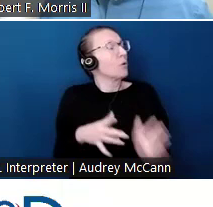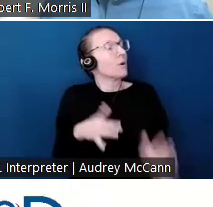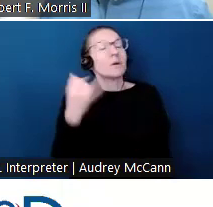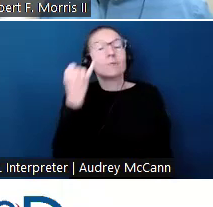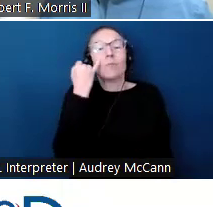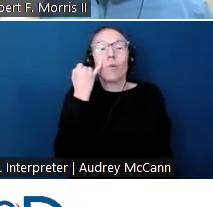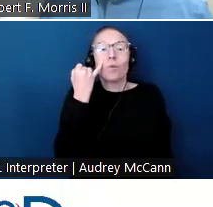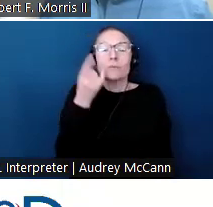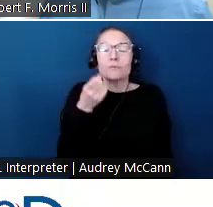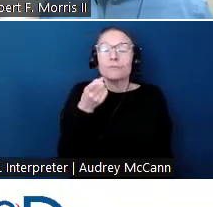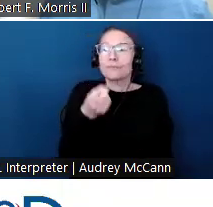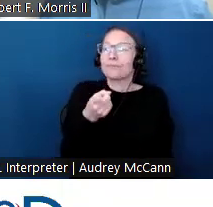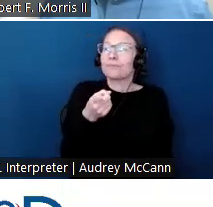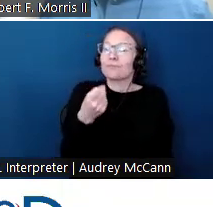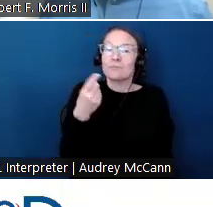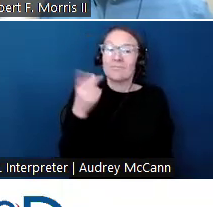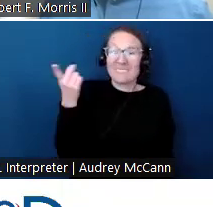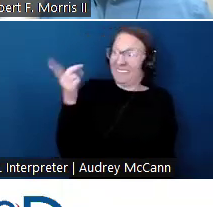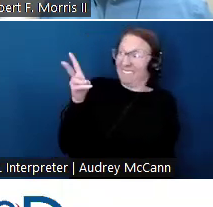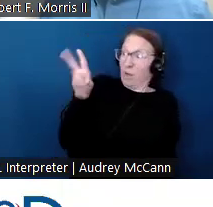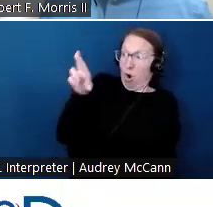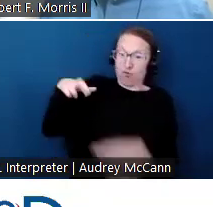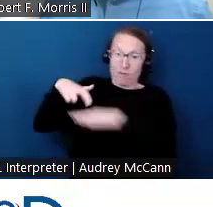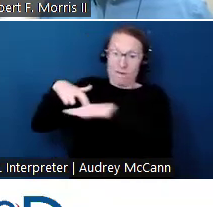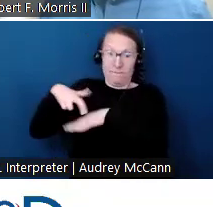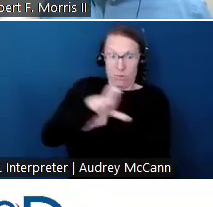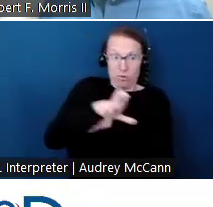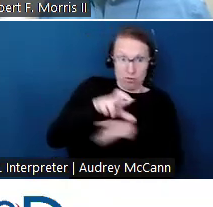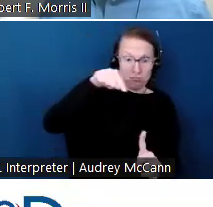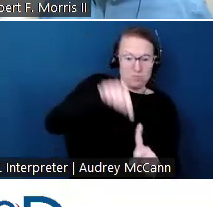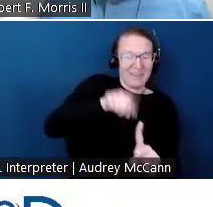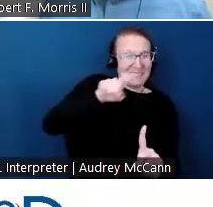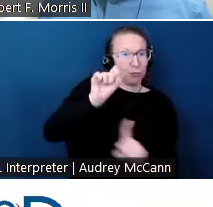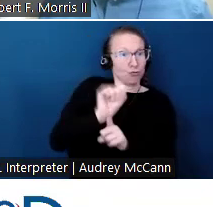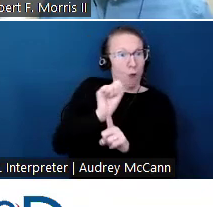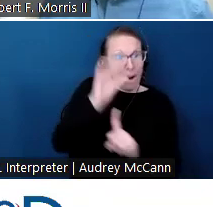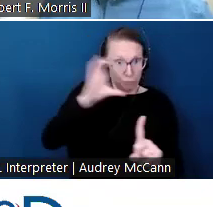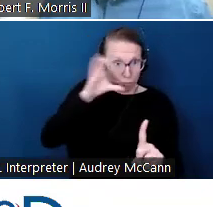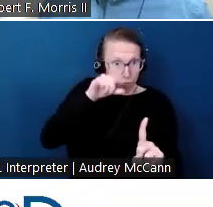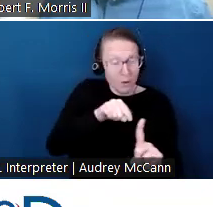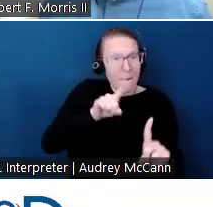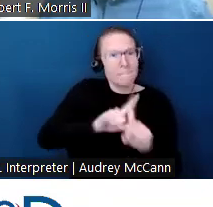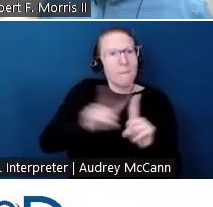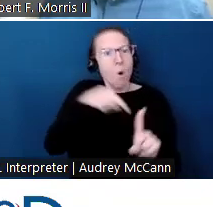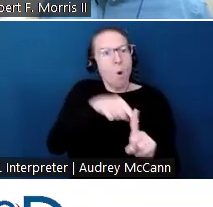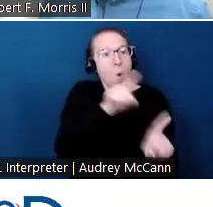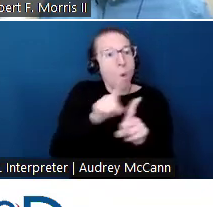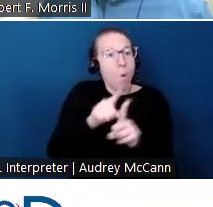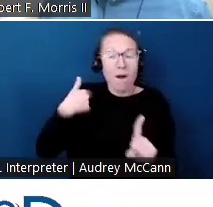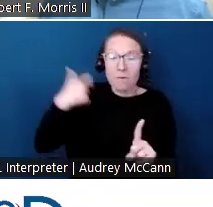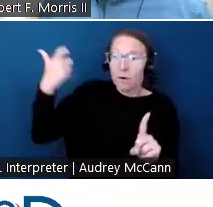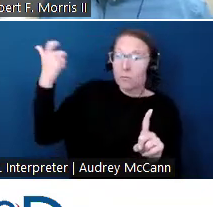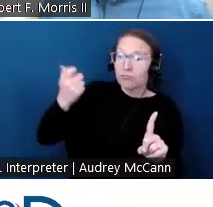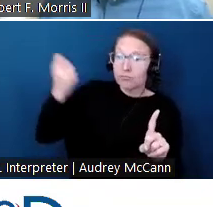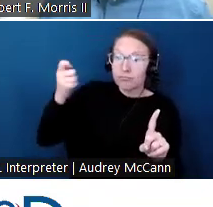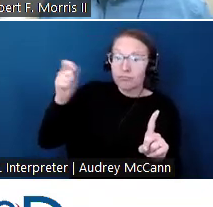referral from DVR for someone that needs to do job search, but they also receive supplemental security income,